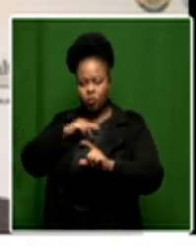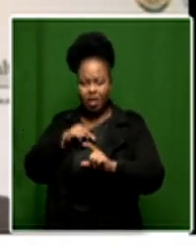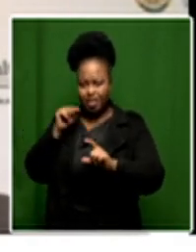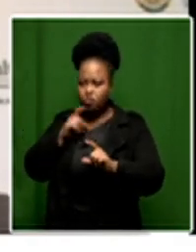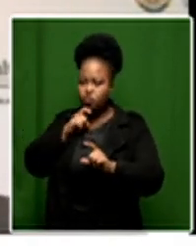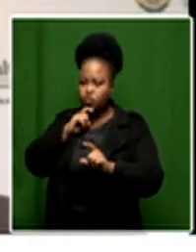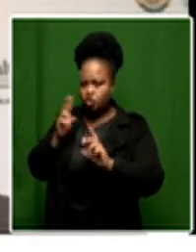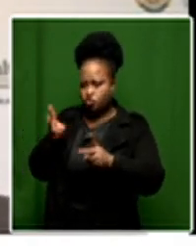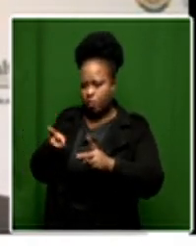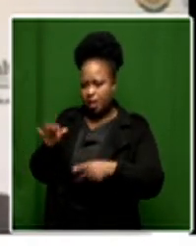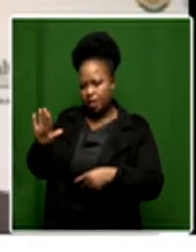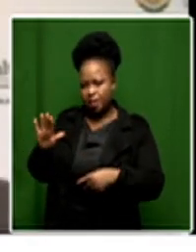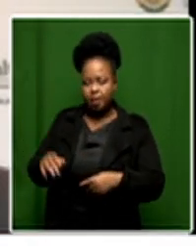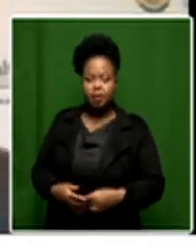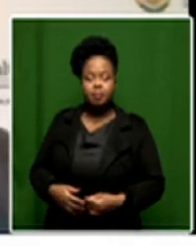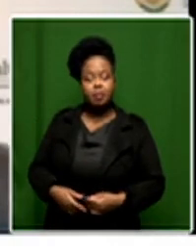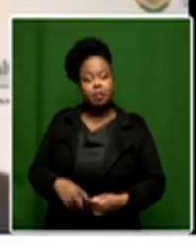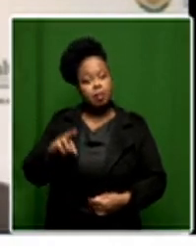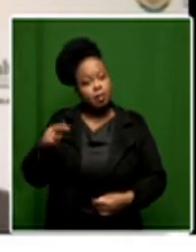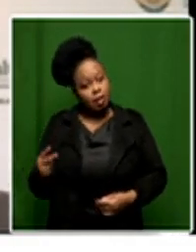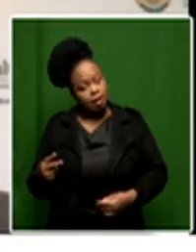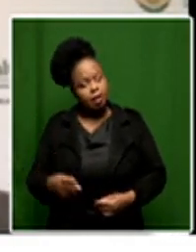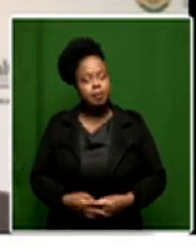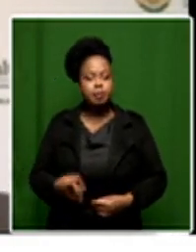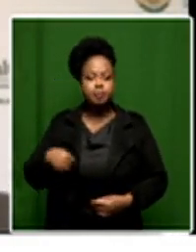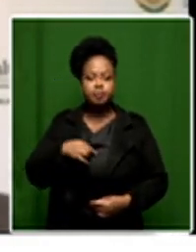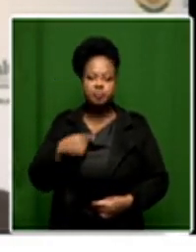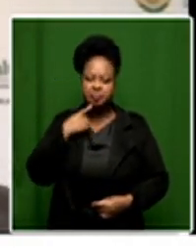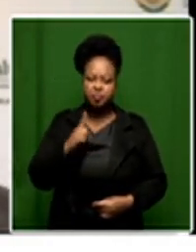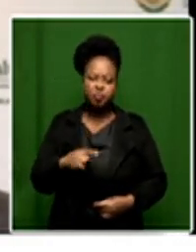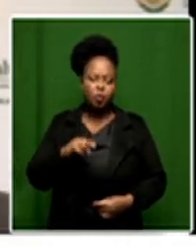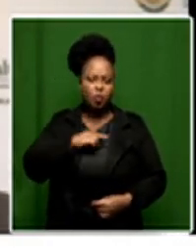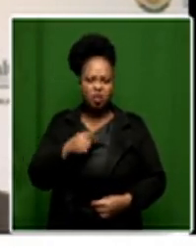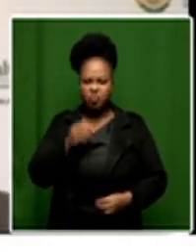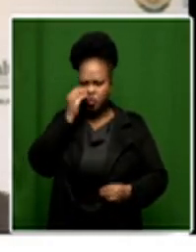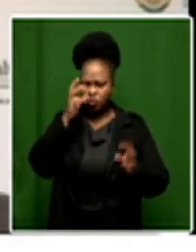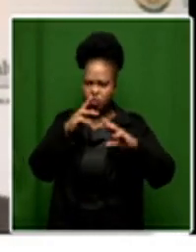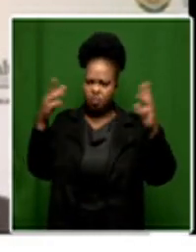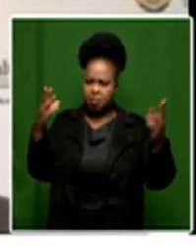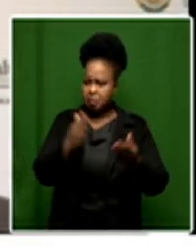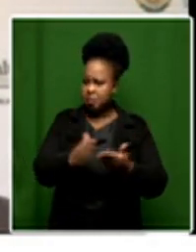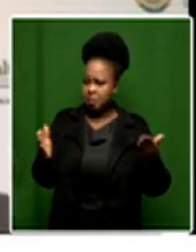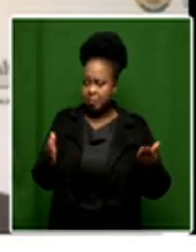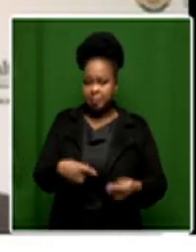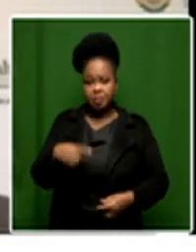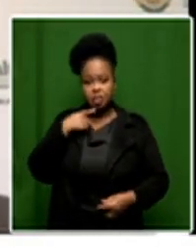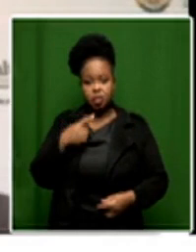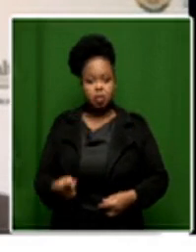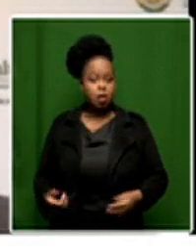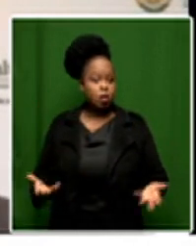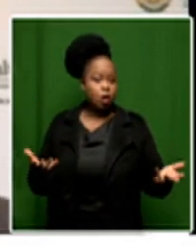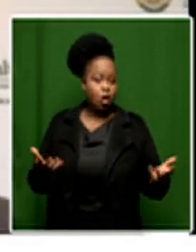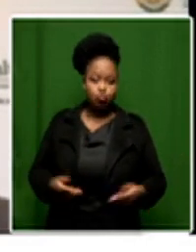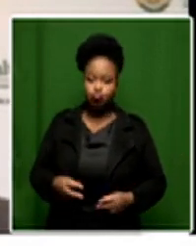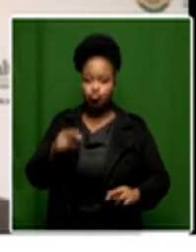they use. The other point which one wants to raise is that I've seen some newspapers who have said that we were not able